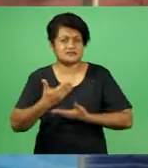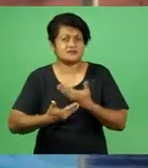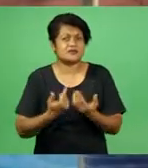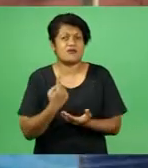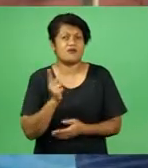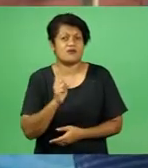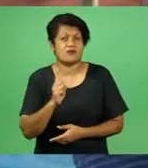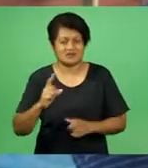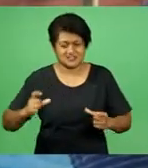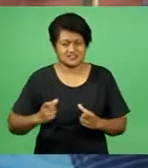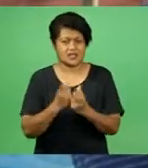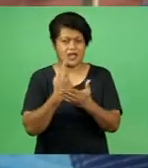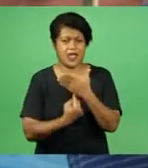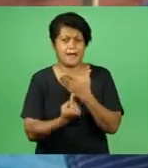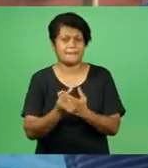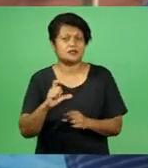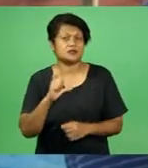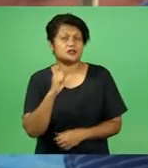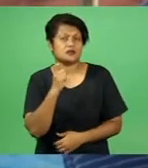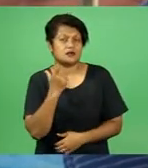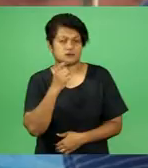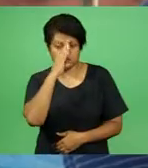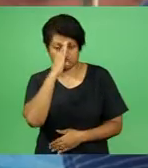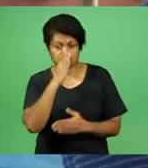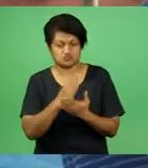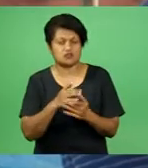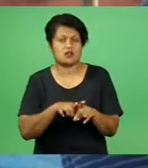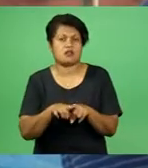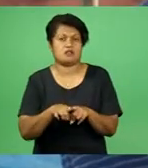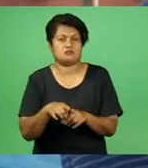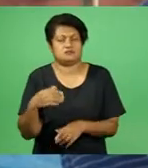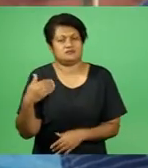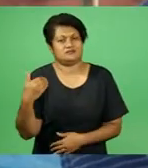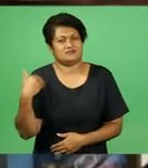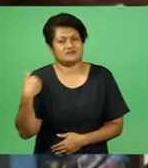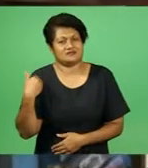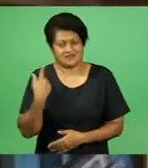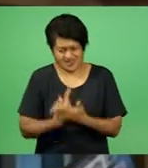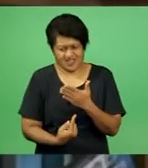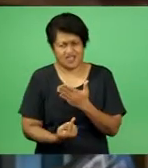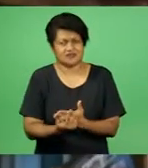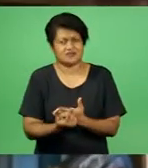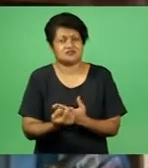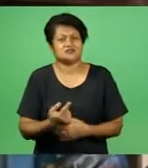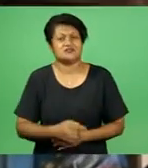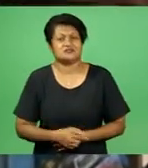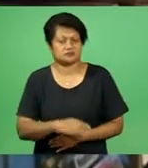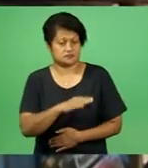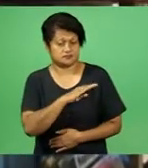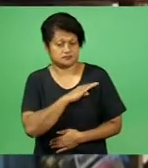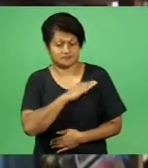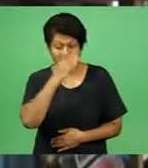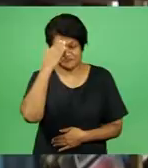they are facing in classes as students' learning have been affected by these things. The Prime Minister is